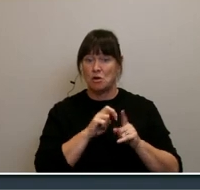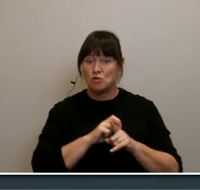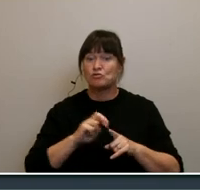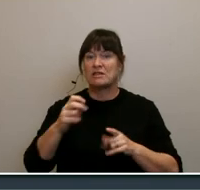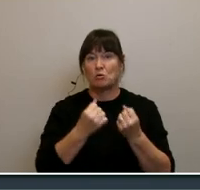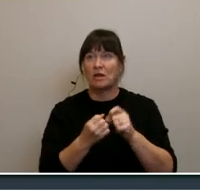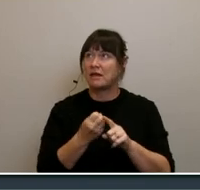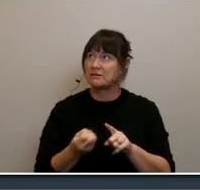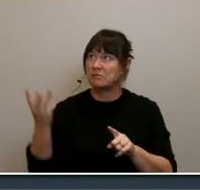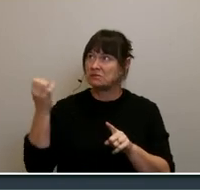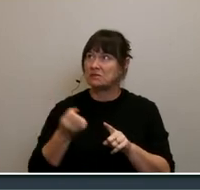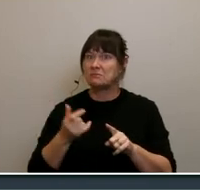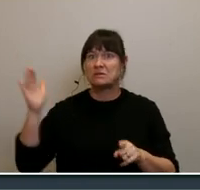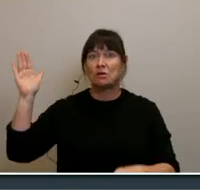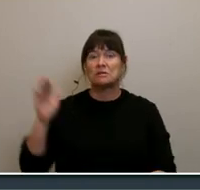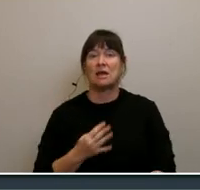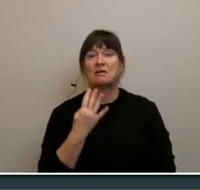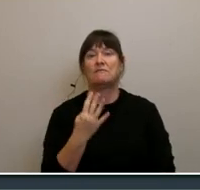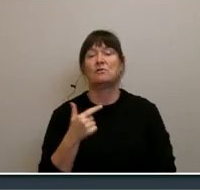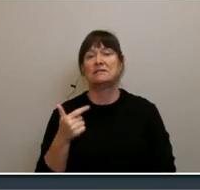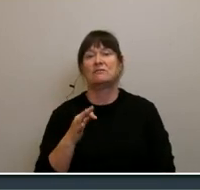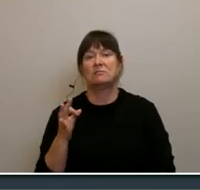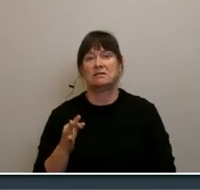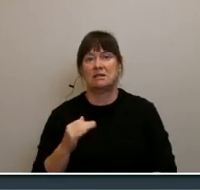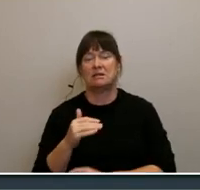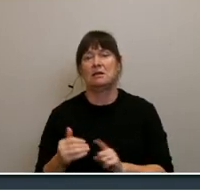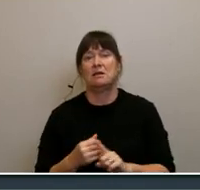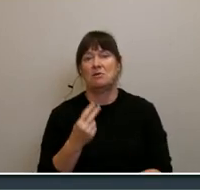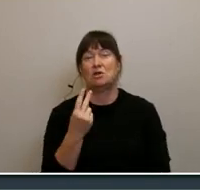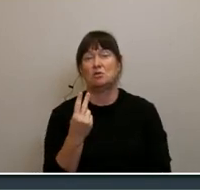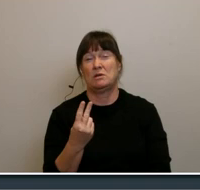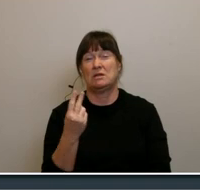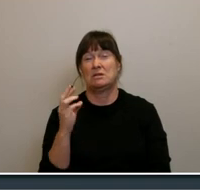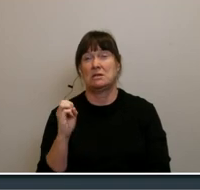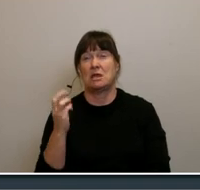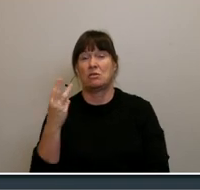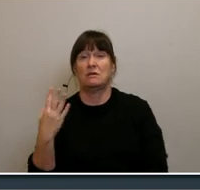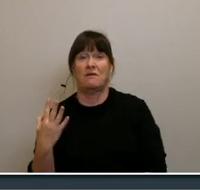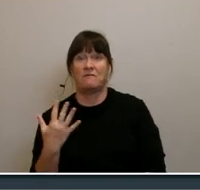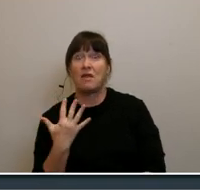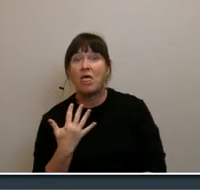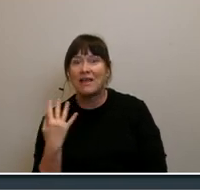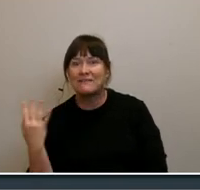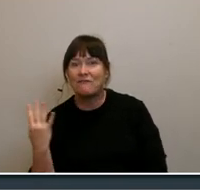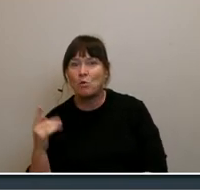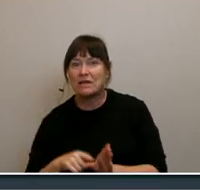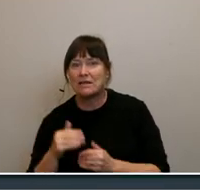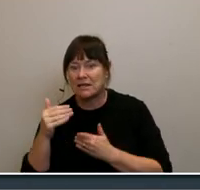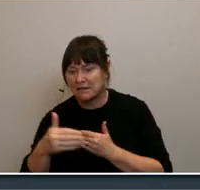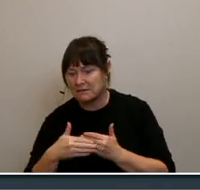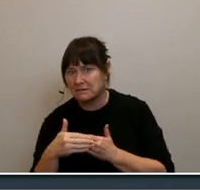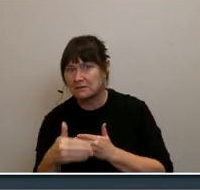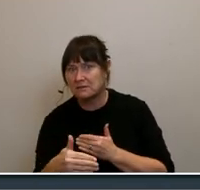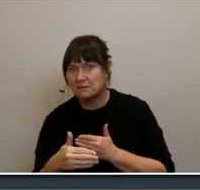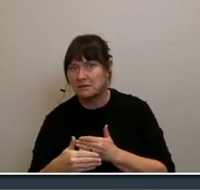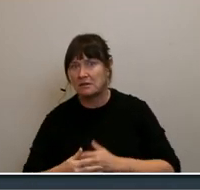emissions must fall by 47% by 2035. That's 14 years away. That's a major and